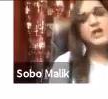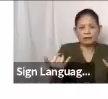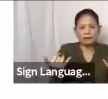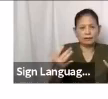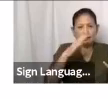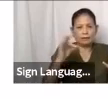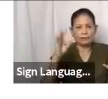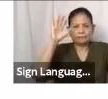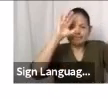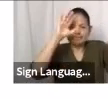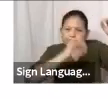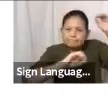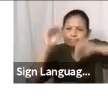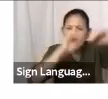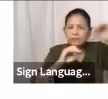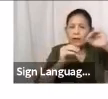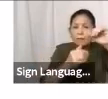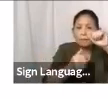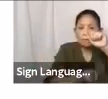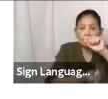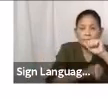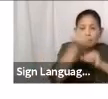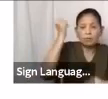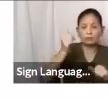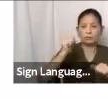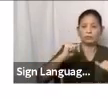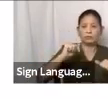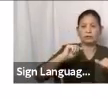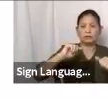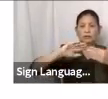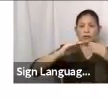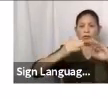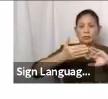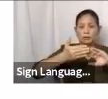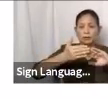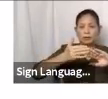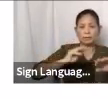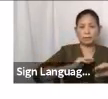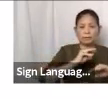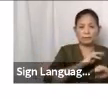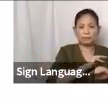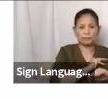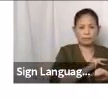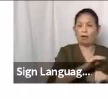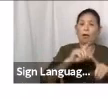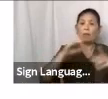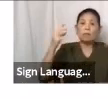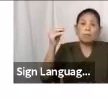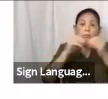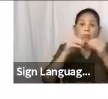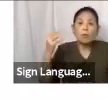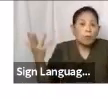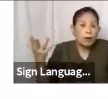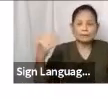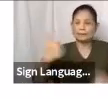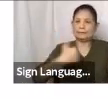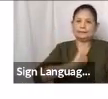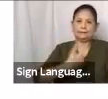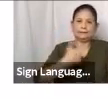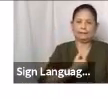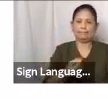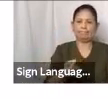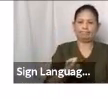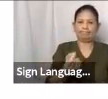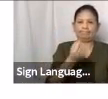observed that many of the our community members have been on the self-medication. And